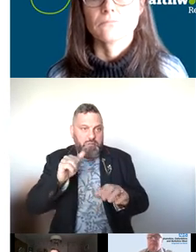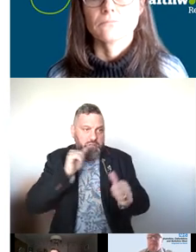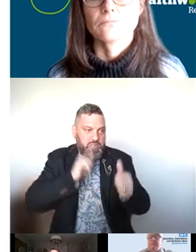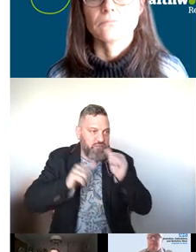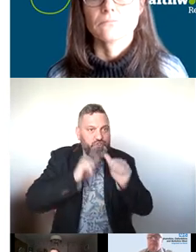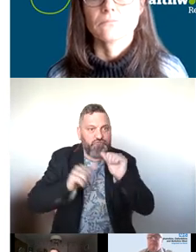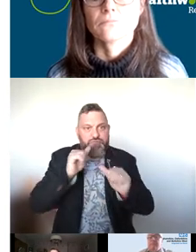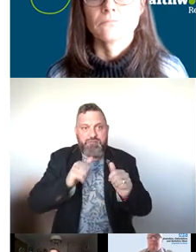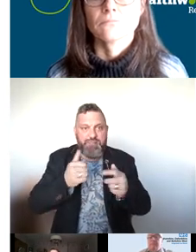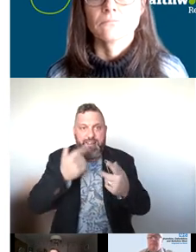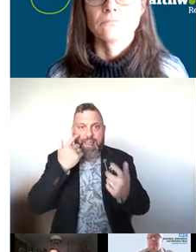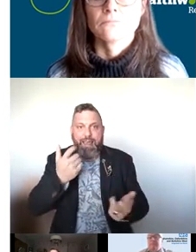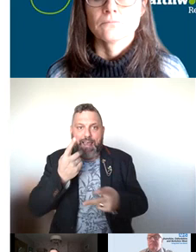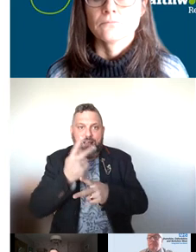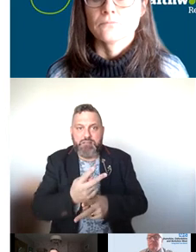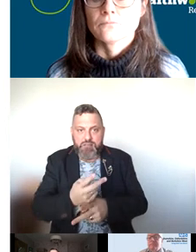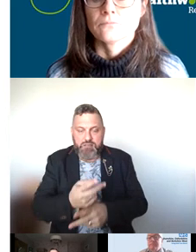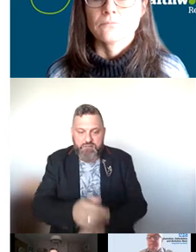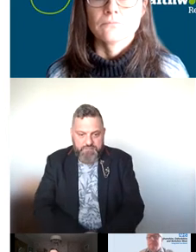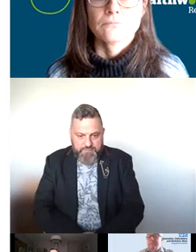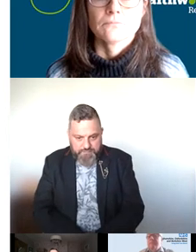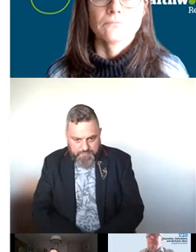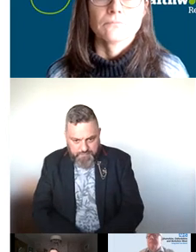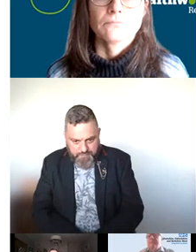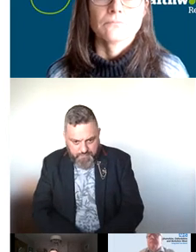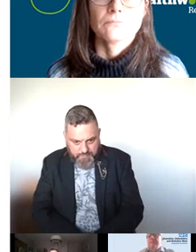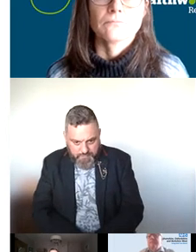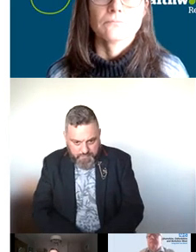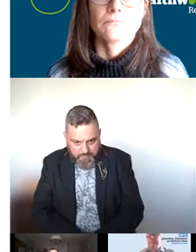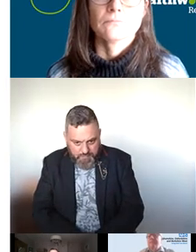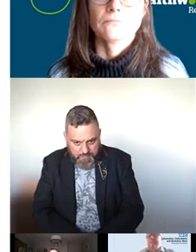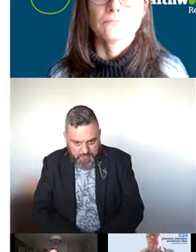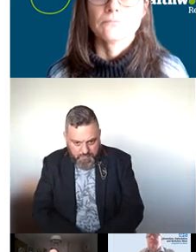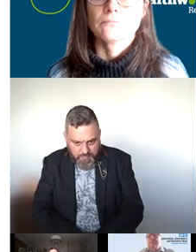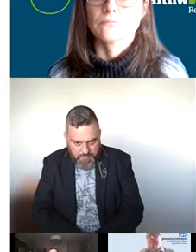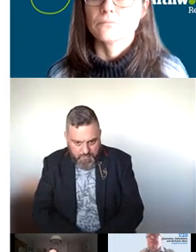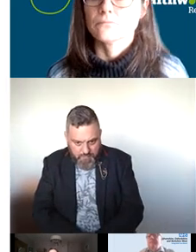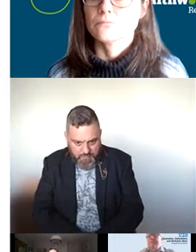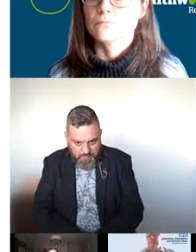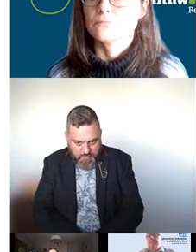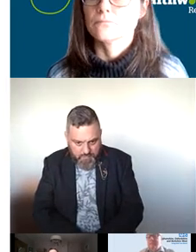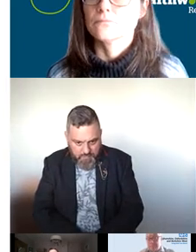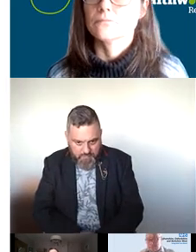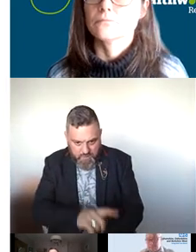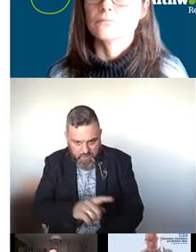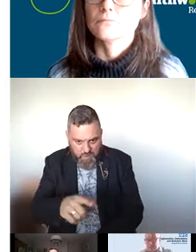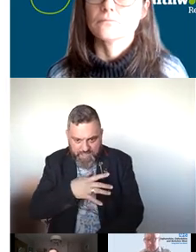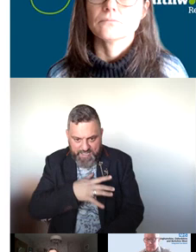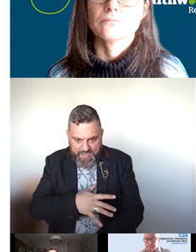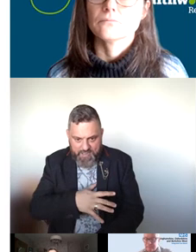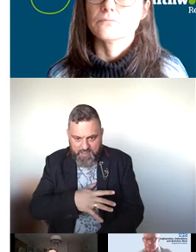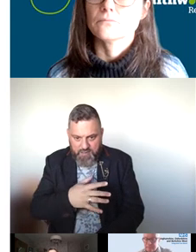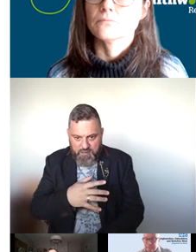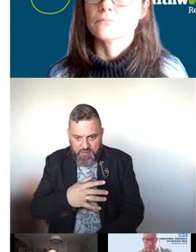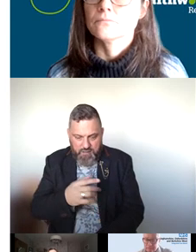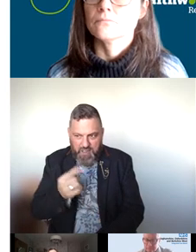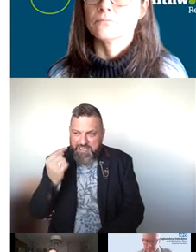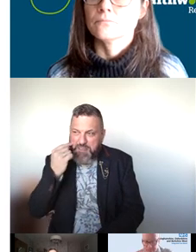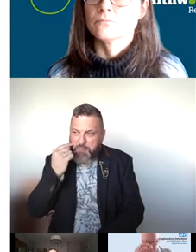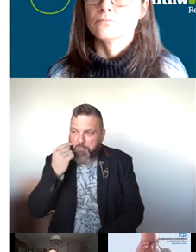misinformation that happens, and I think we need to get better at publicising oral health and some simple